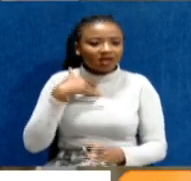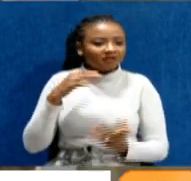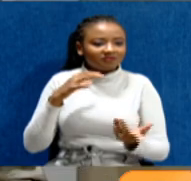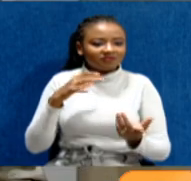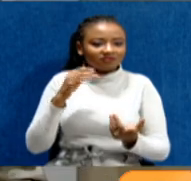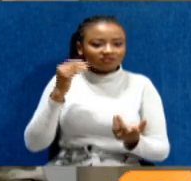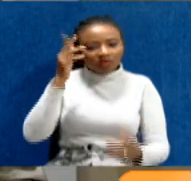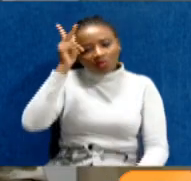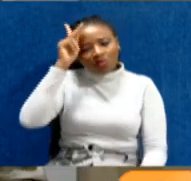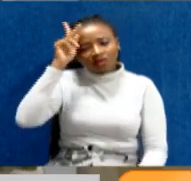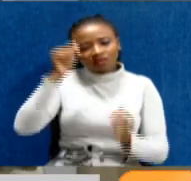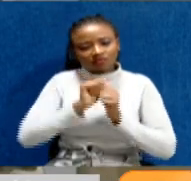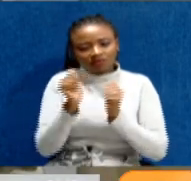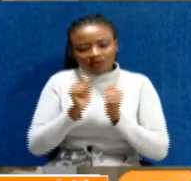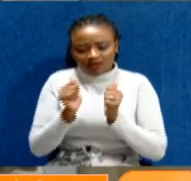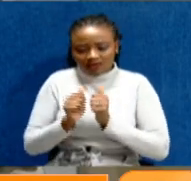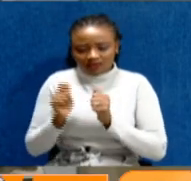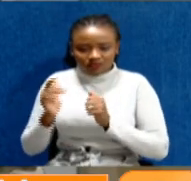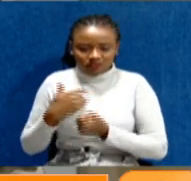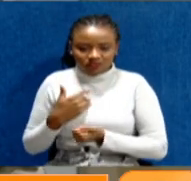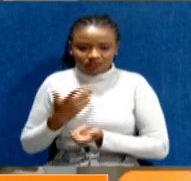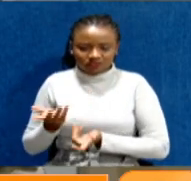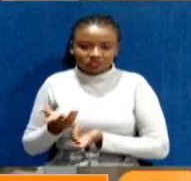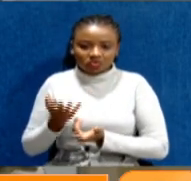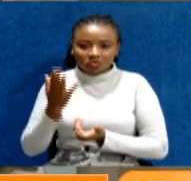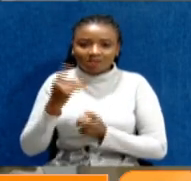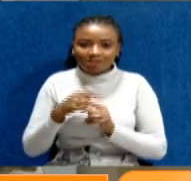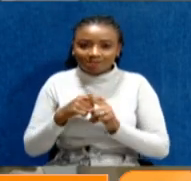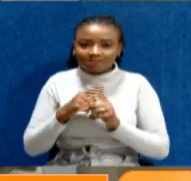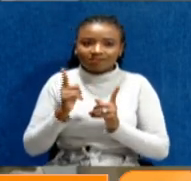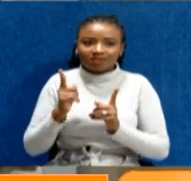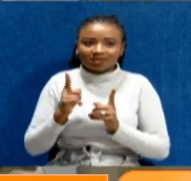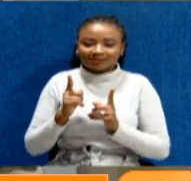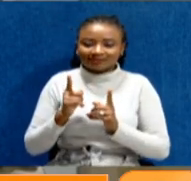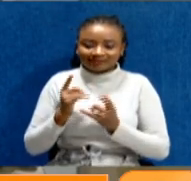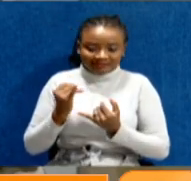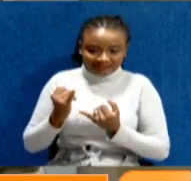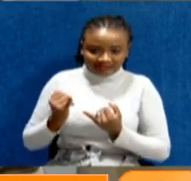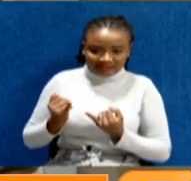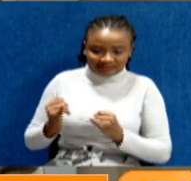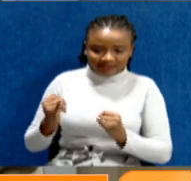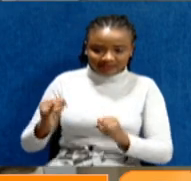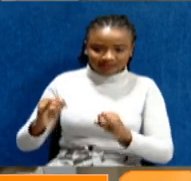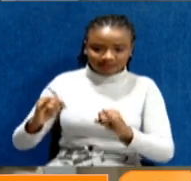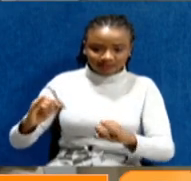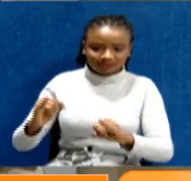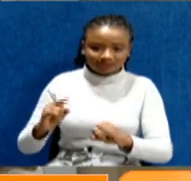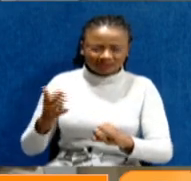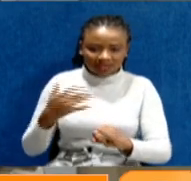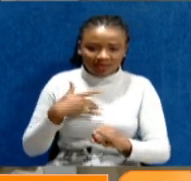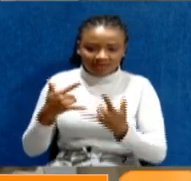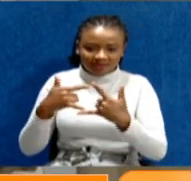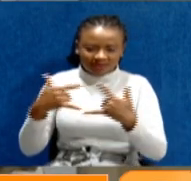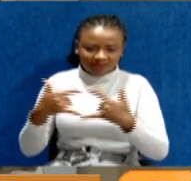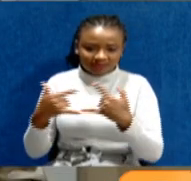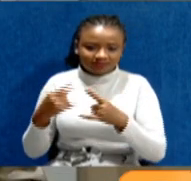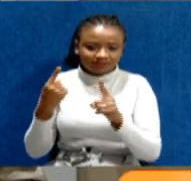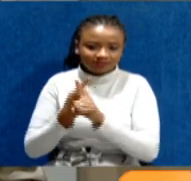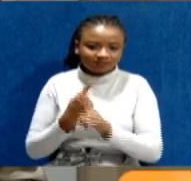agriculture. However, in terms of application, there are still gaps in terms